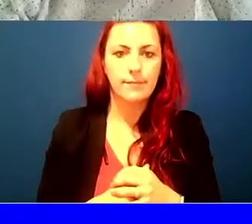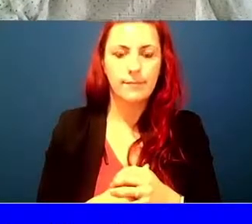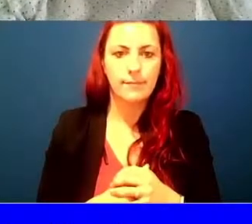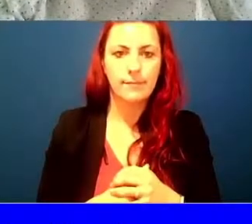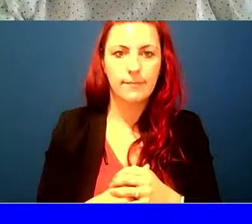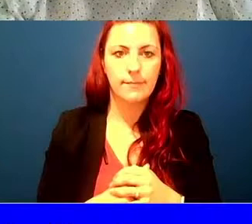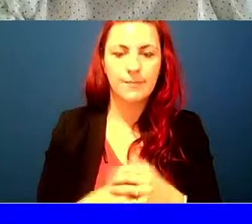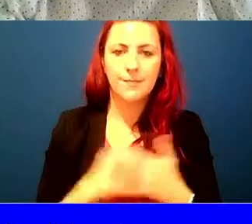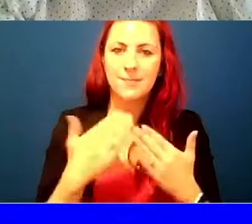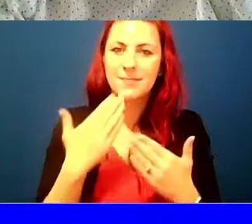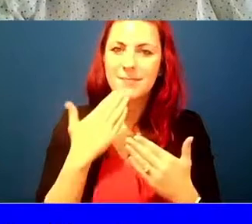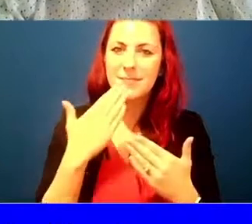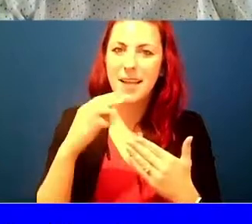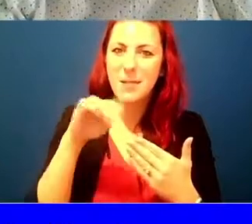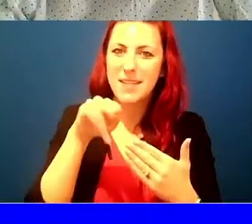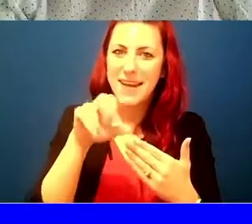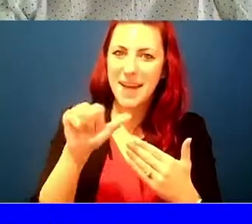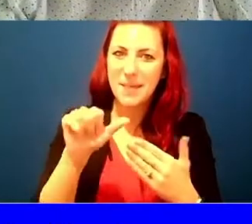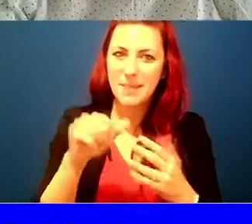Thanks, Martina.